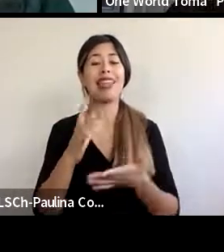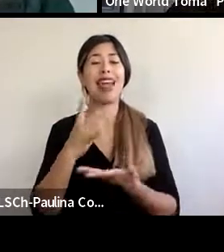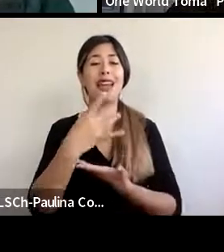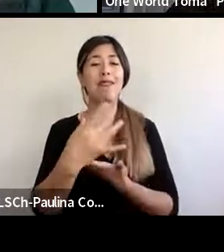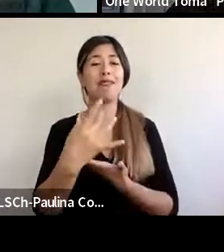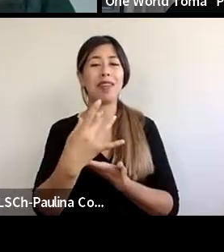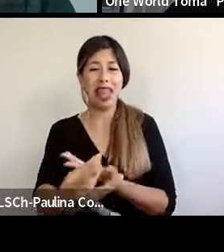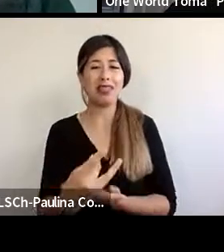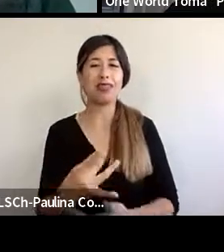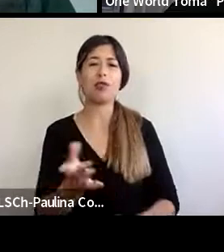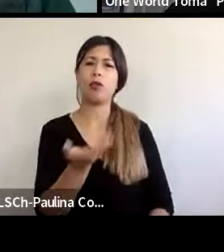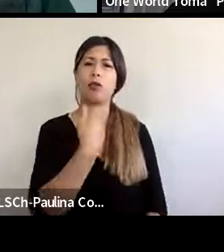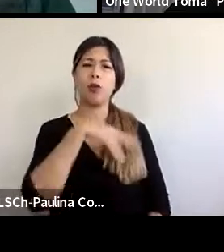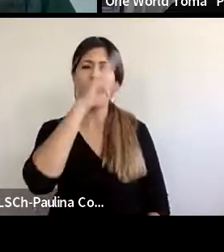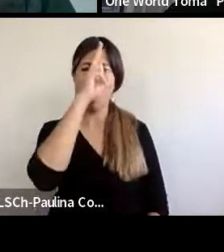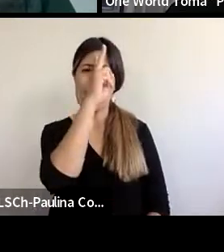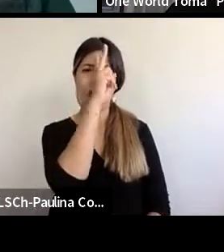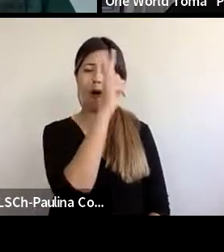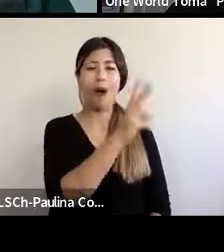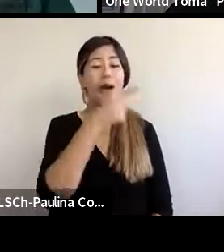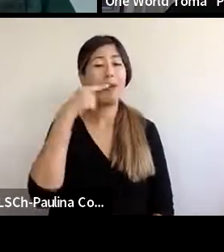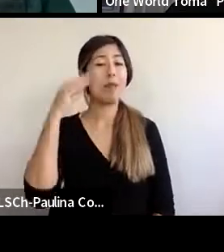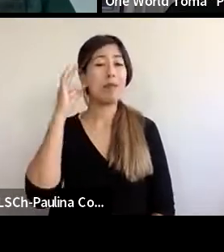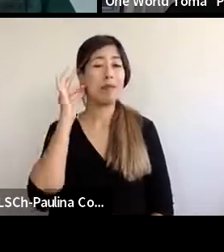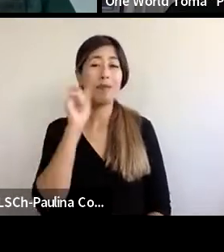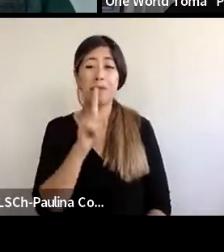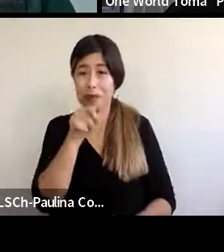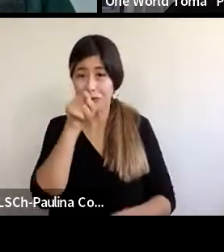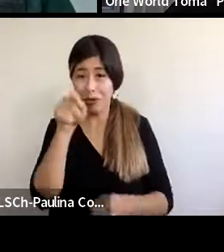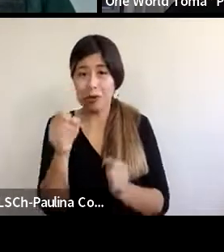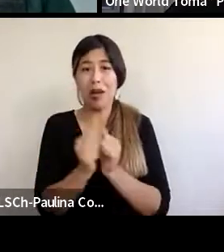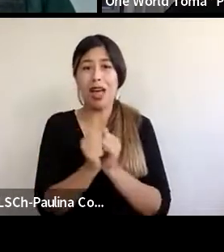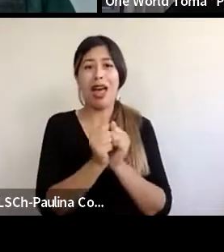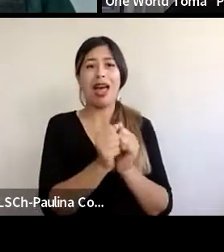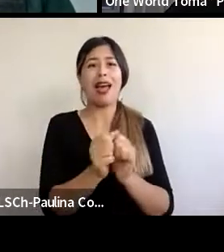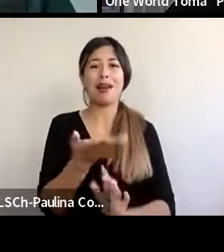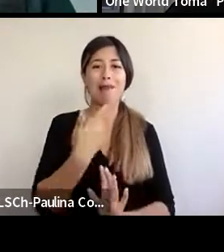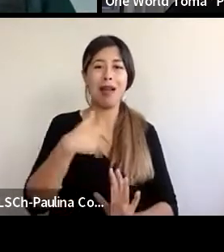muy honrados y honradas de que nos acompañes.